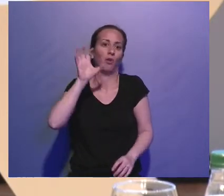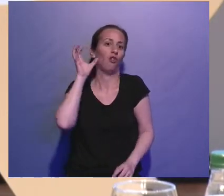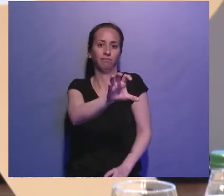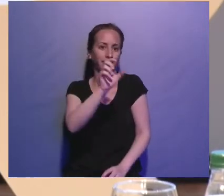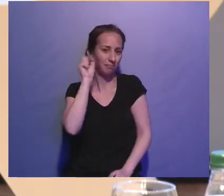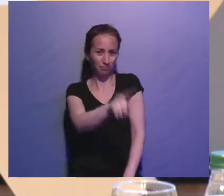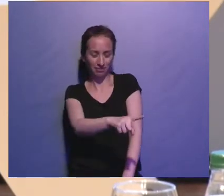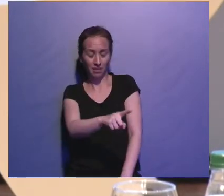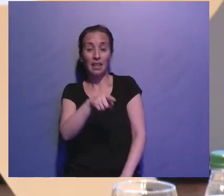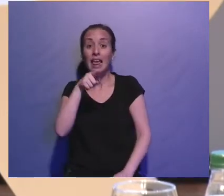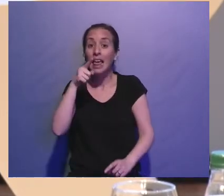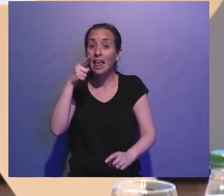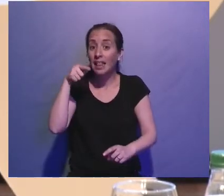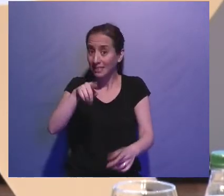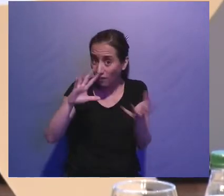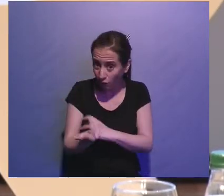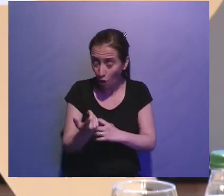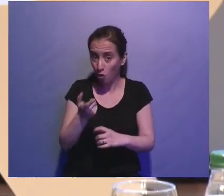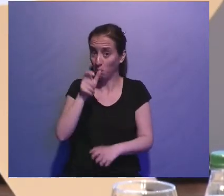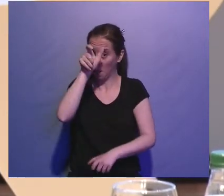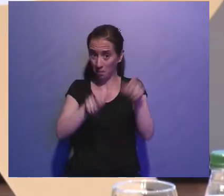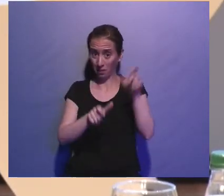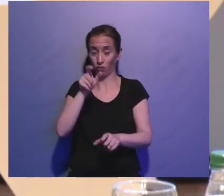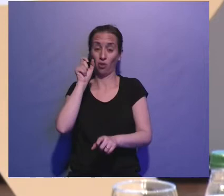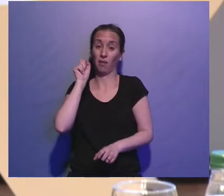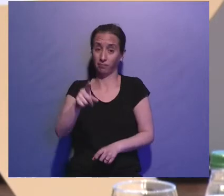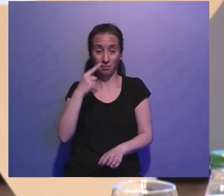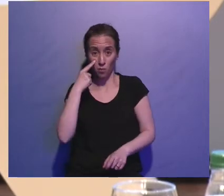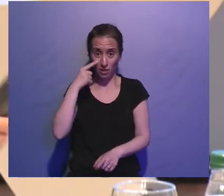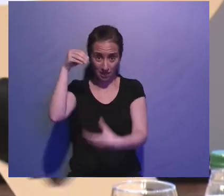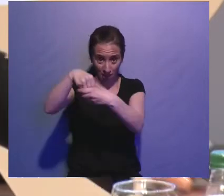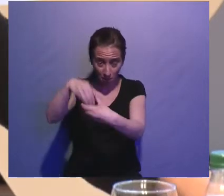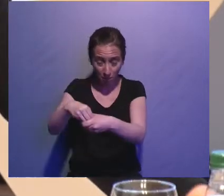are changing the way that they do their job permanently.